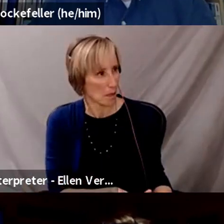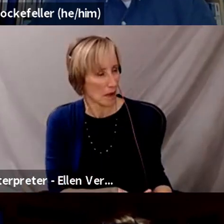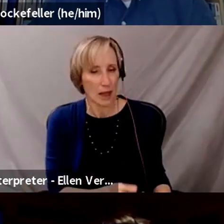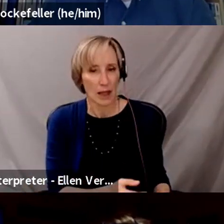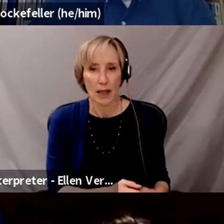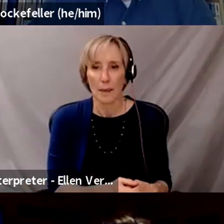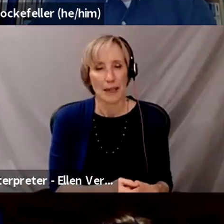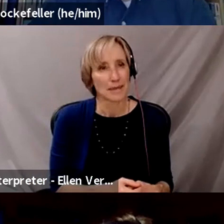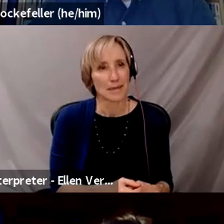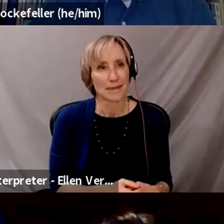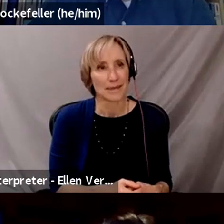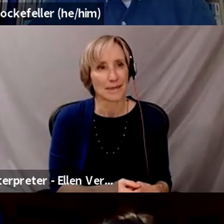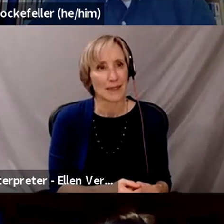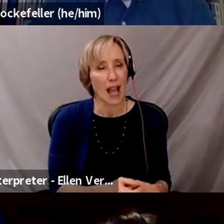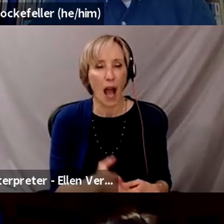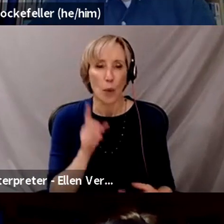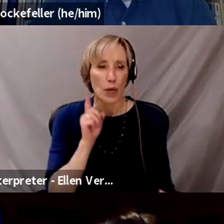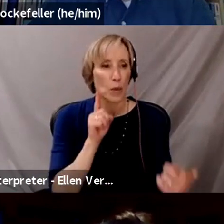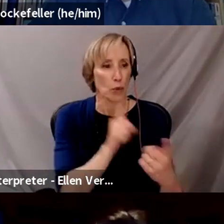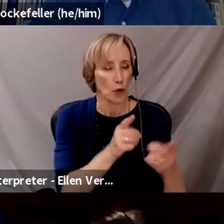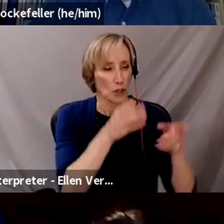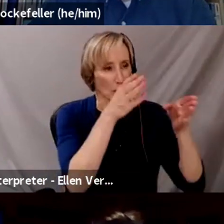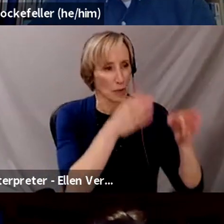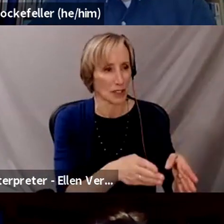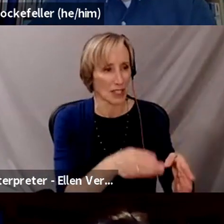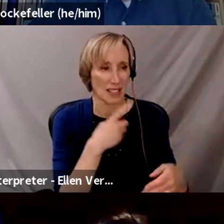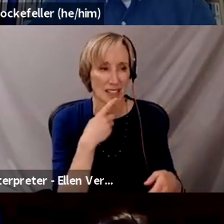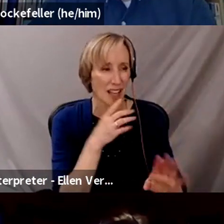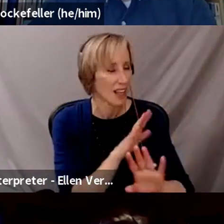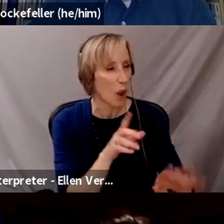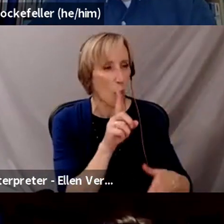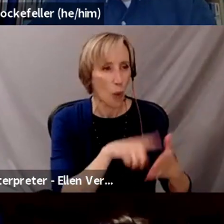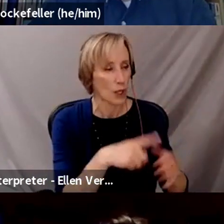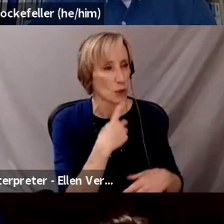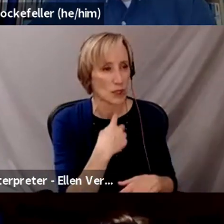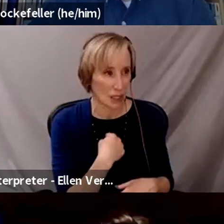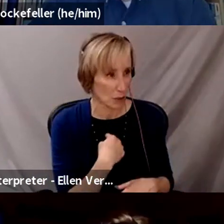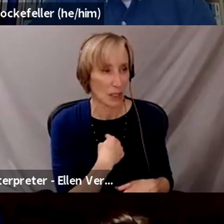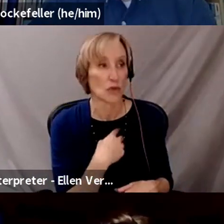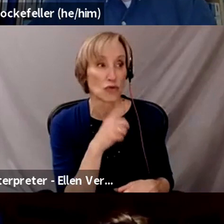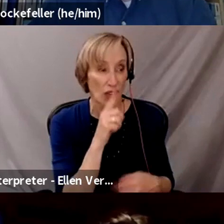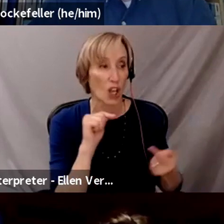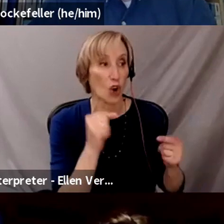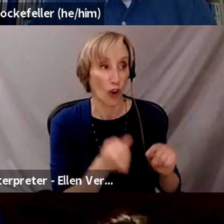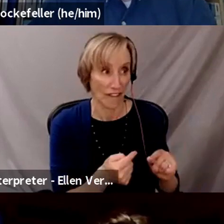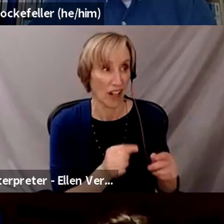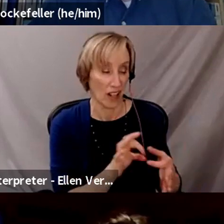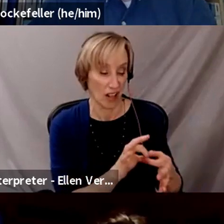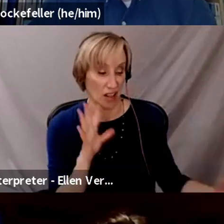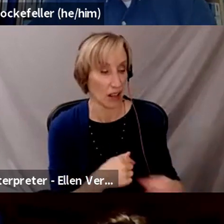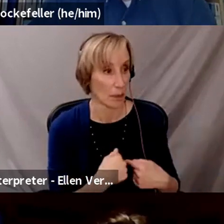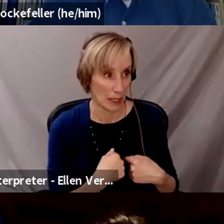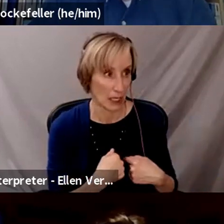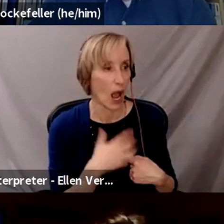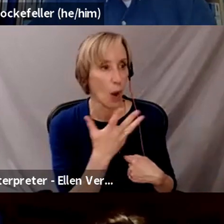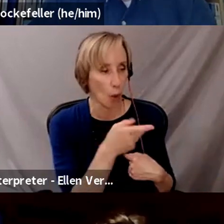people change their language about how they talk about our experiences. But I am going to leave it there because I know we don't have enough time for me to go on and